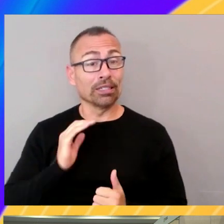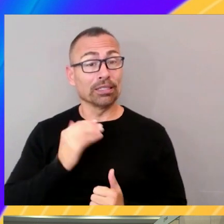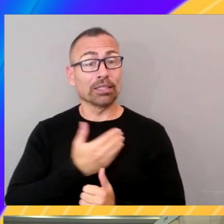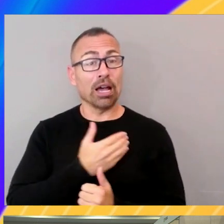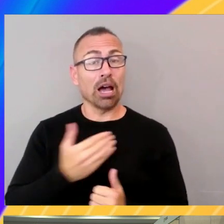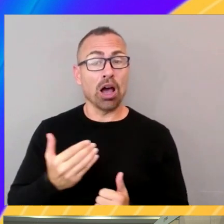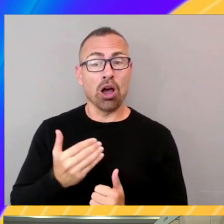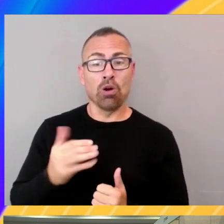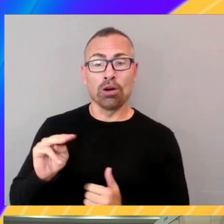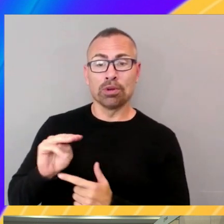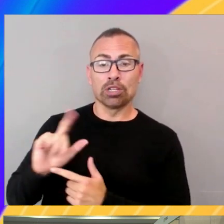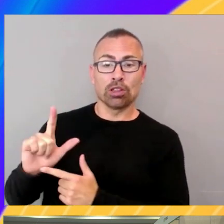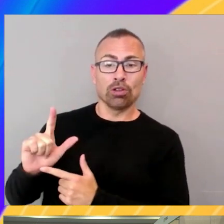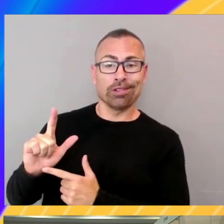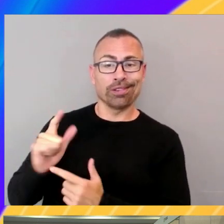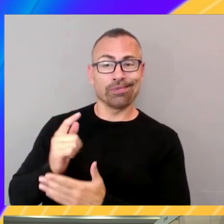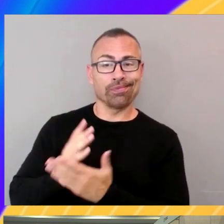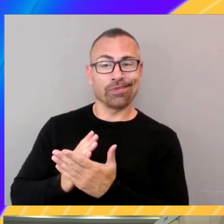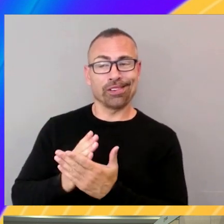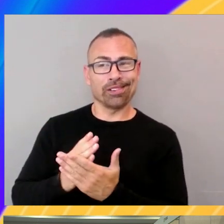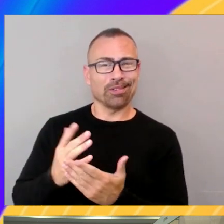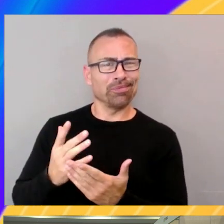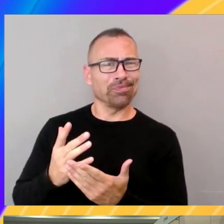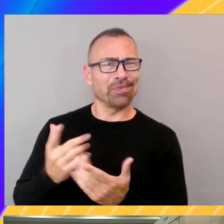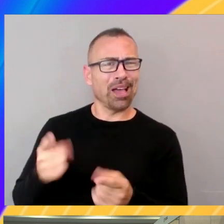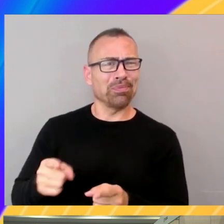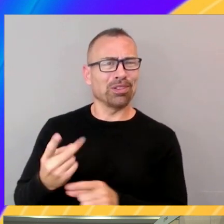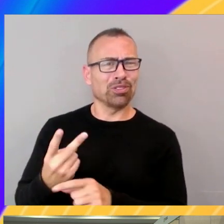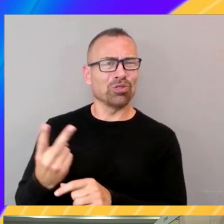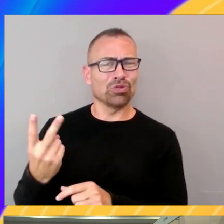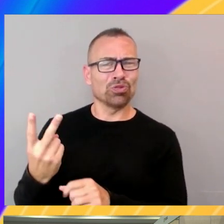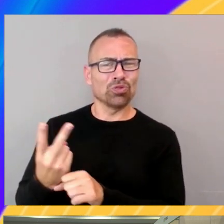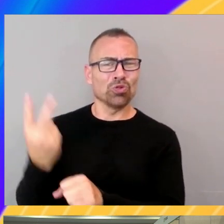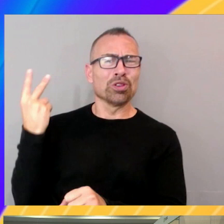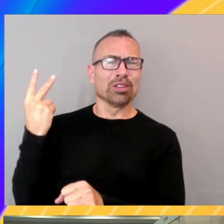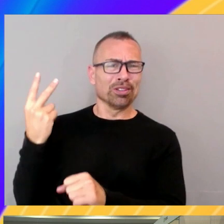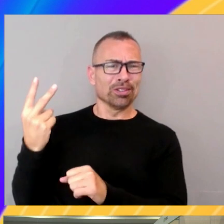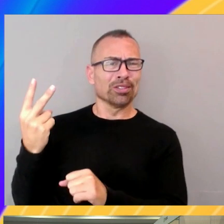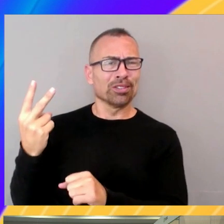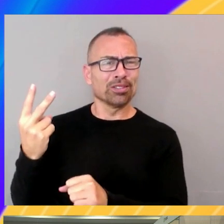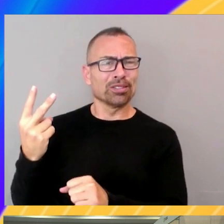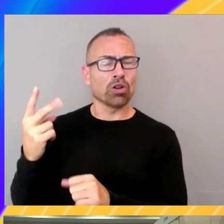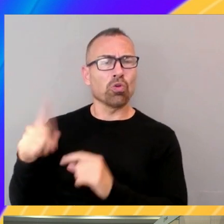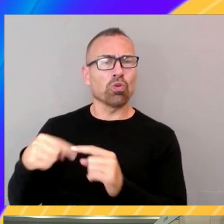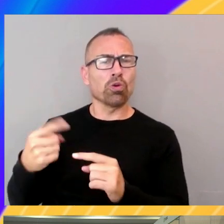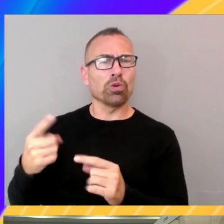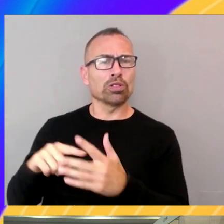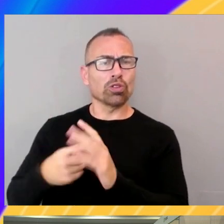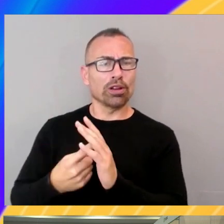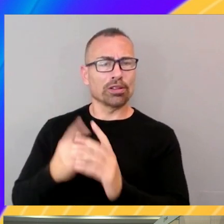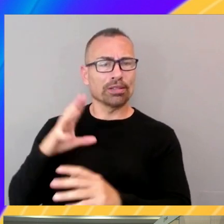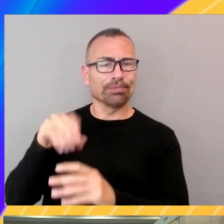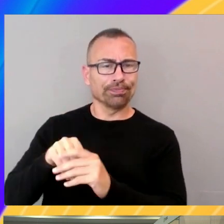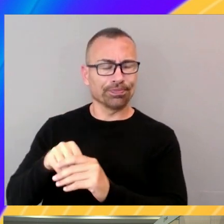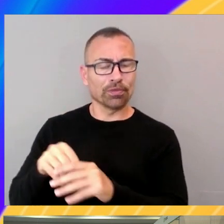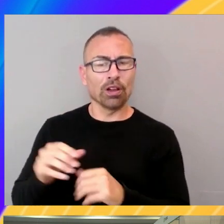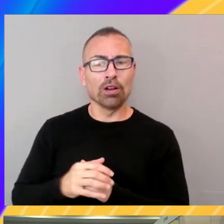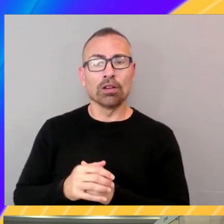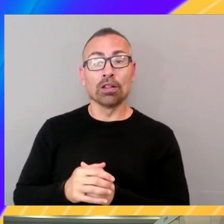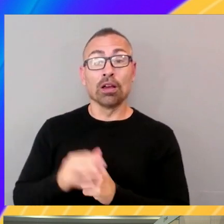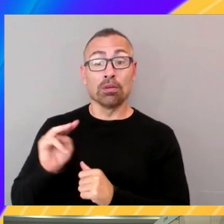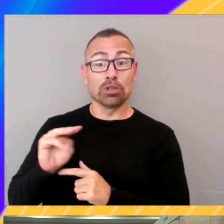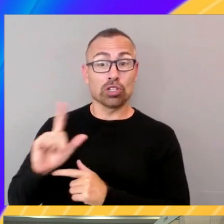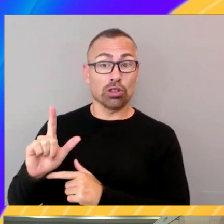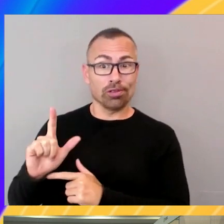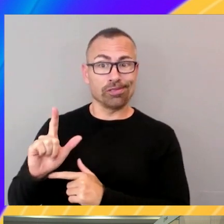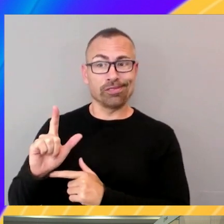first started to wade into the waters with Personalize. And as our machine learning, work has grown, we sort